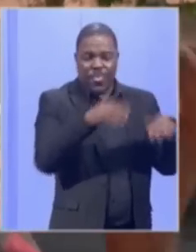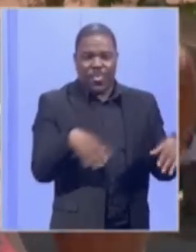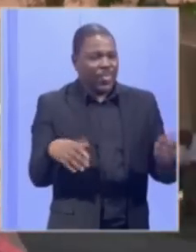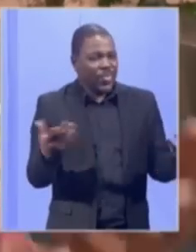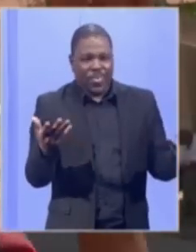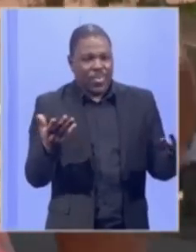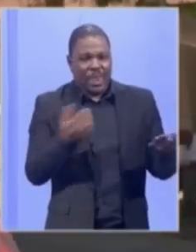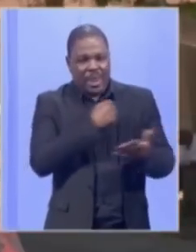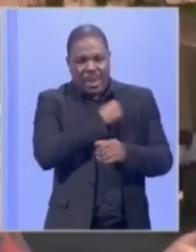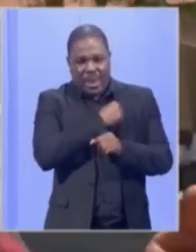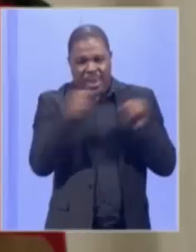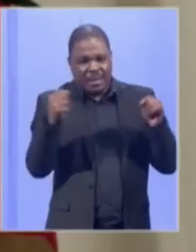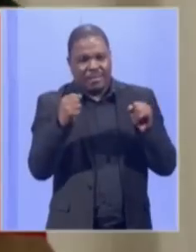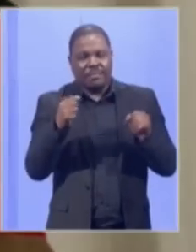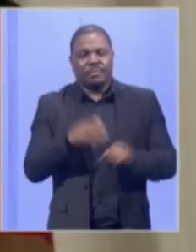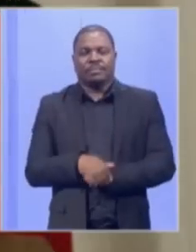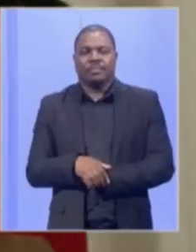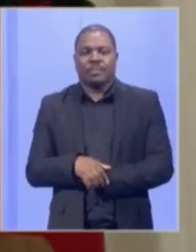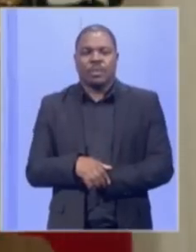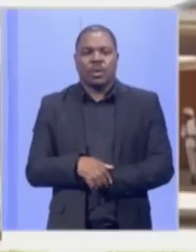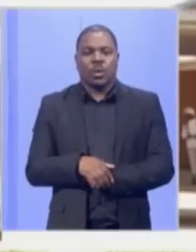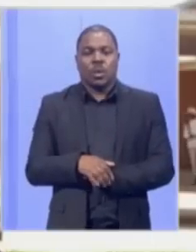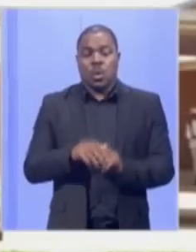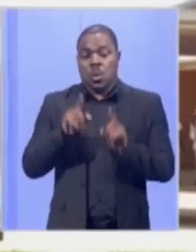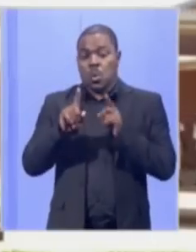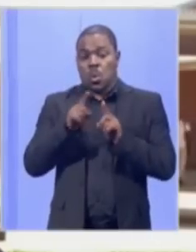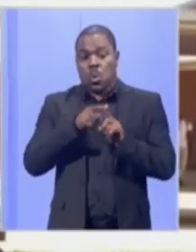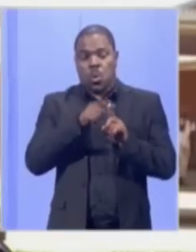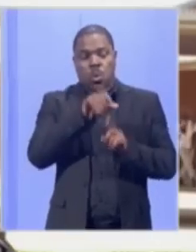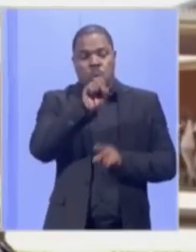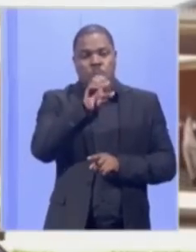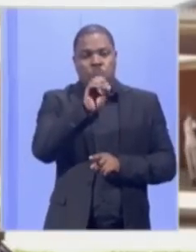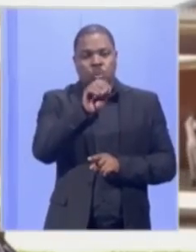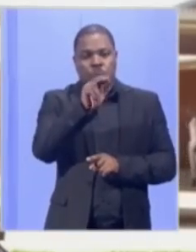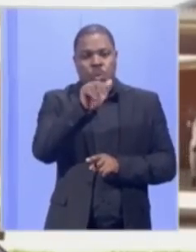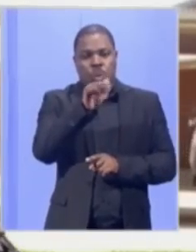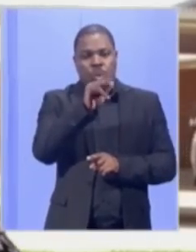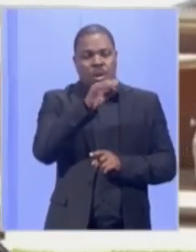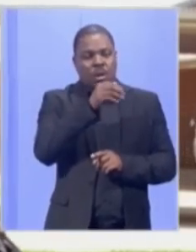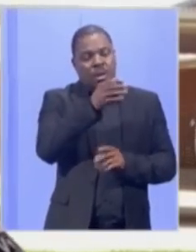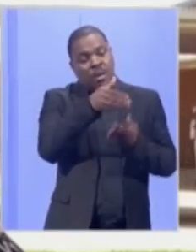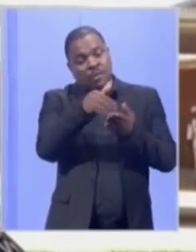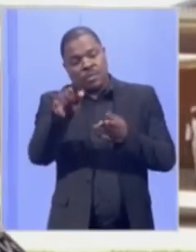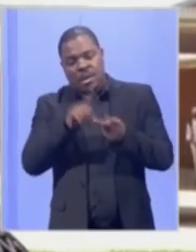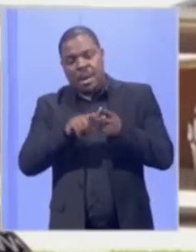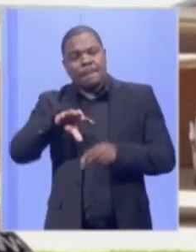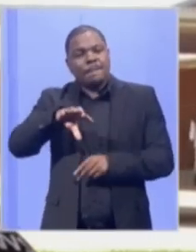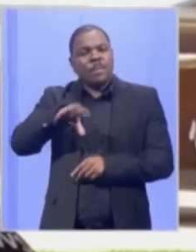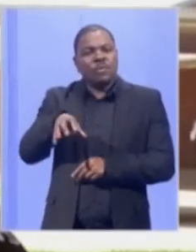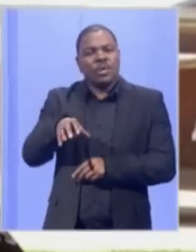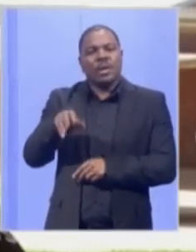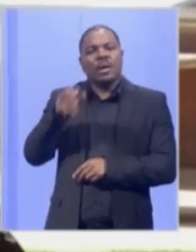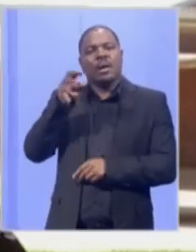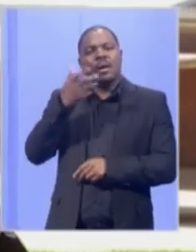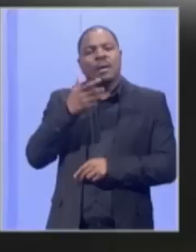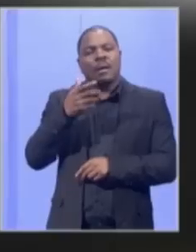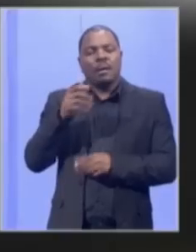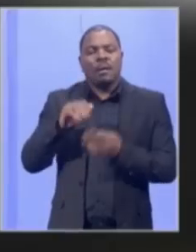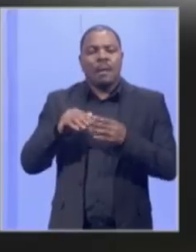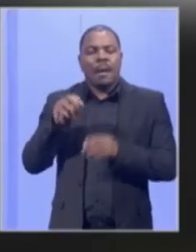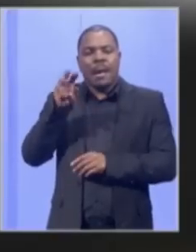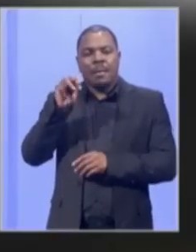go dirisa mebereko. Maemo a Sonyoni a tlankwa ke letona la Mehleng la province la mafapha a ntshetsopele ya baahi